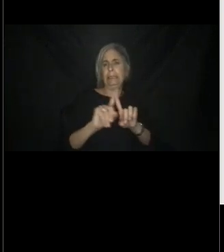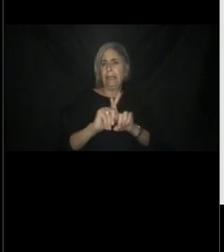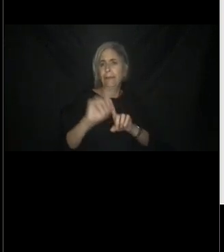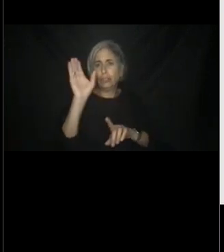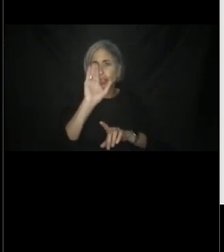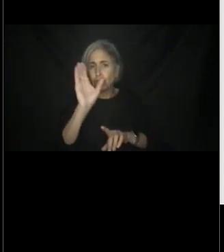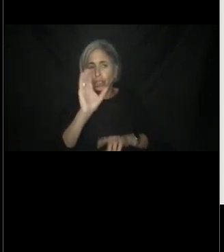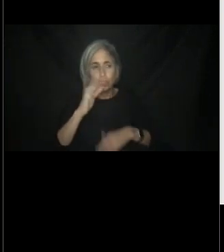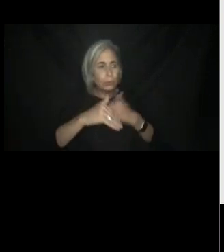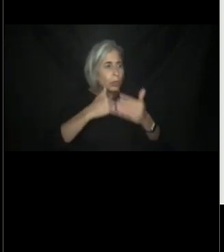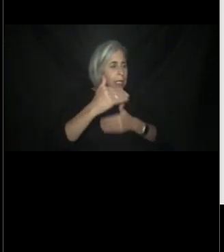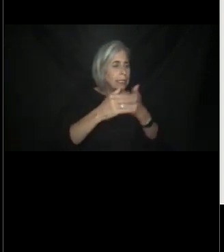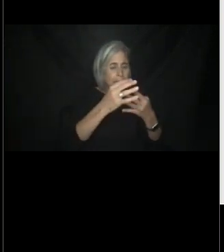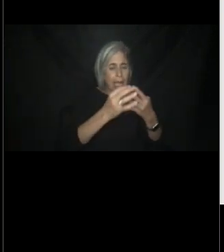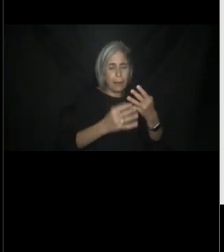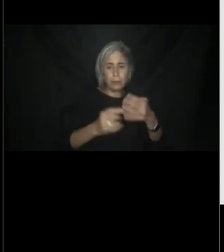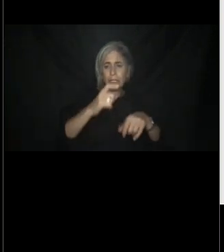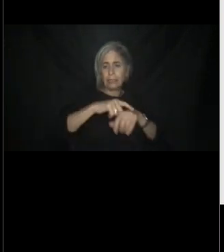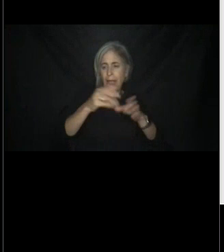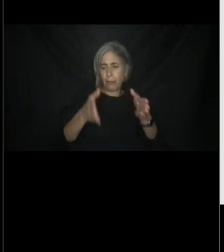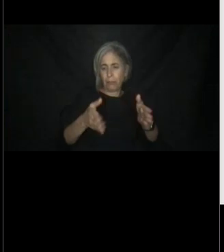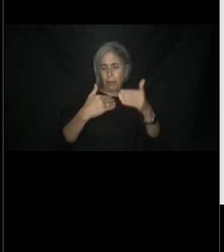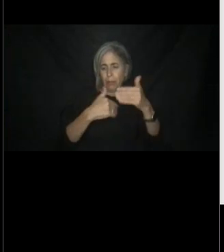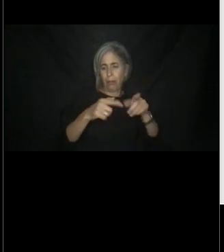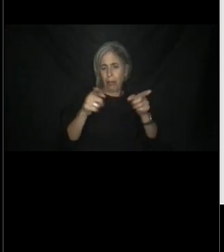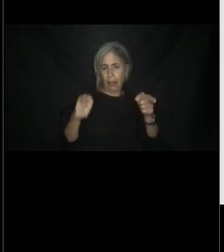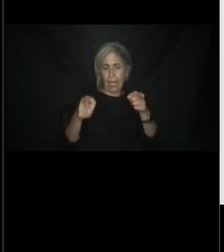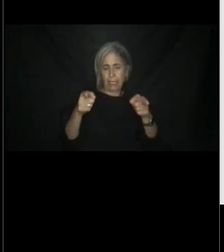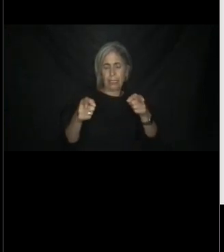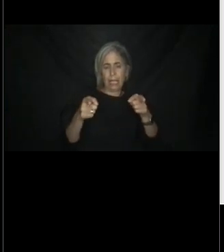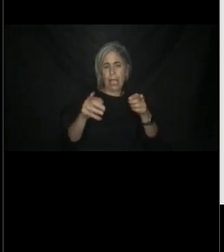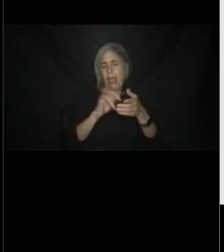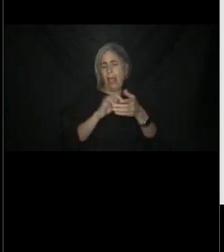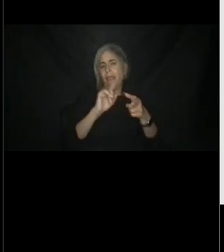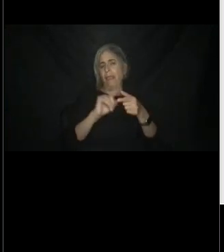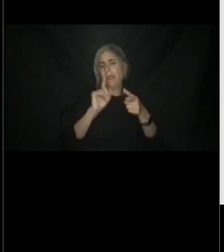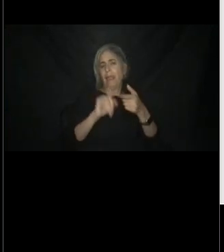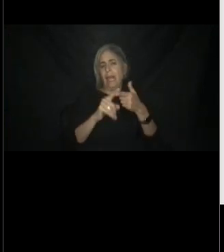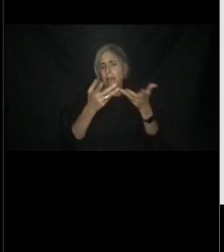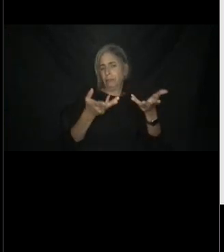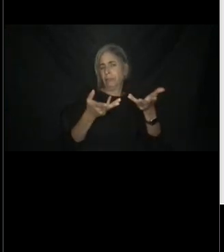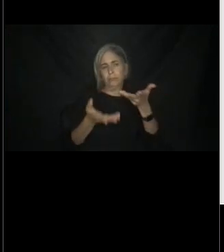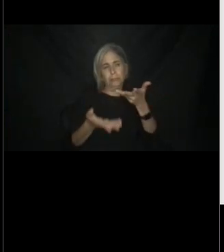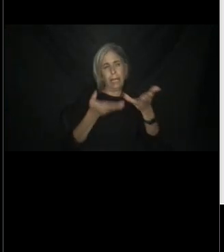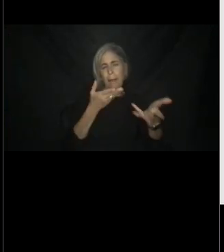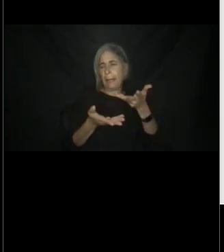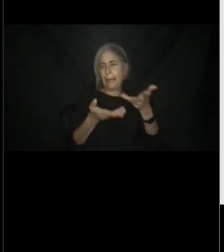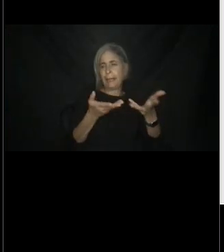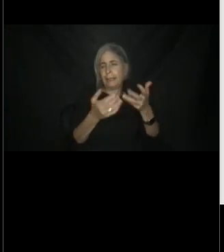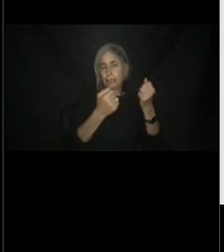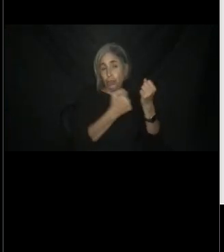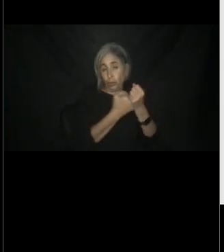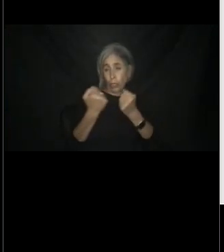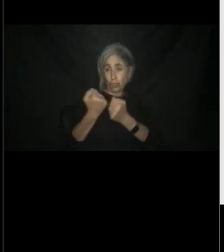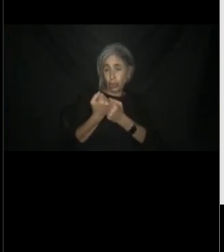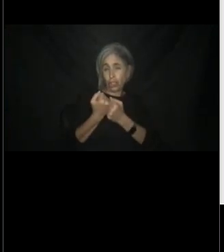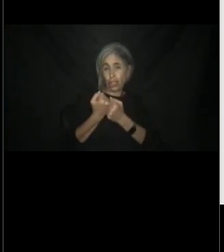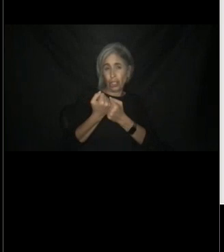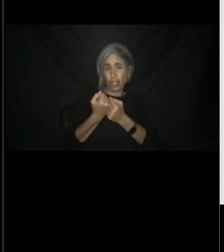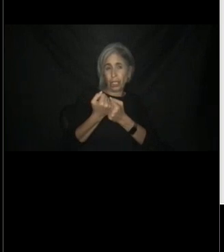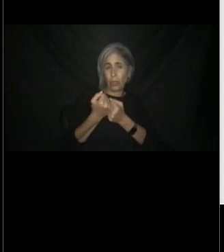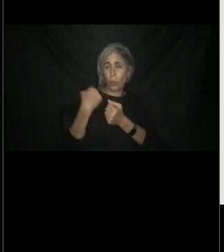process options, timelines, and maybe at that point give you a little, perhaps maybe a structure to that, what it might